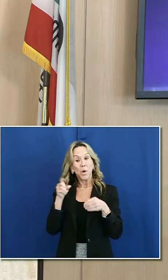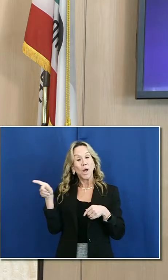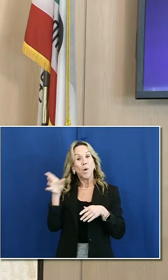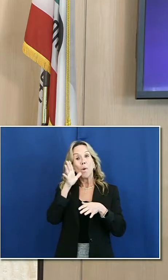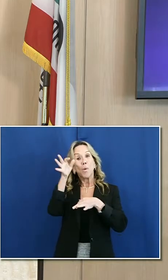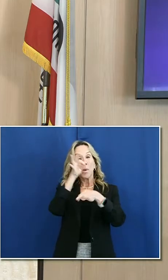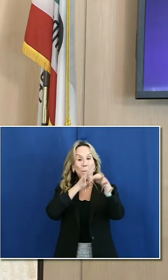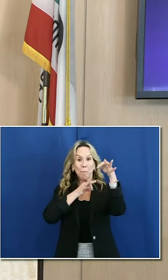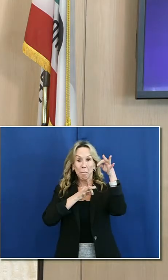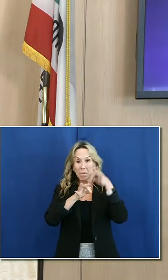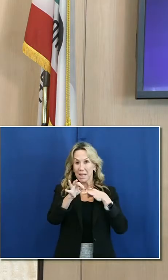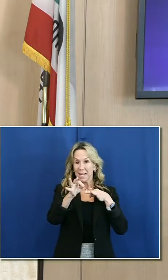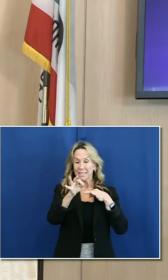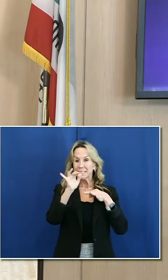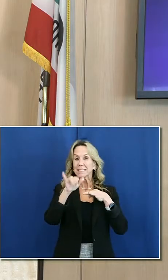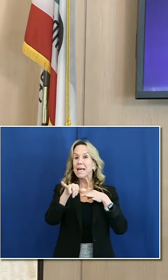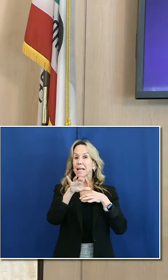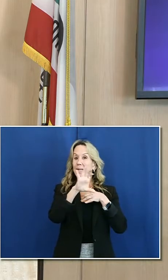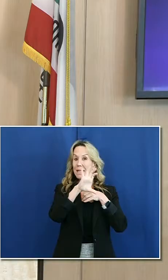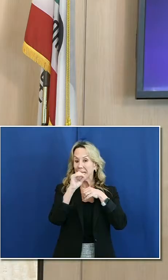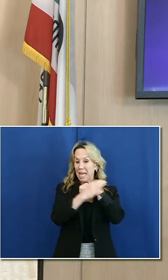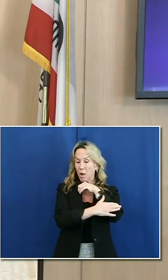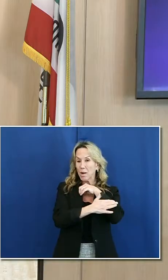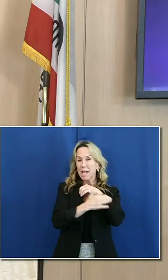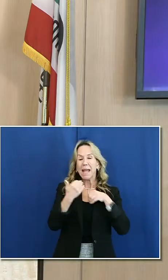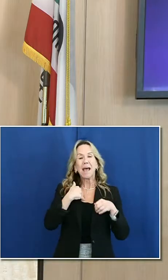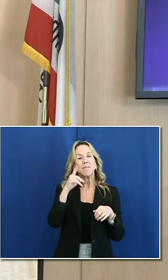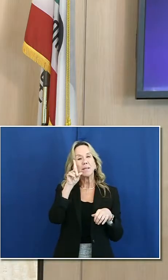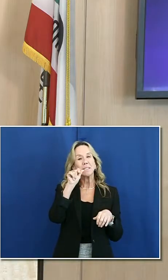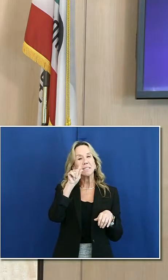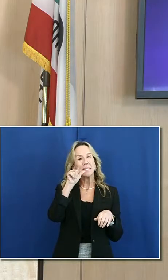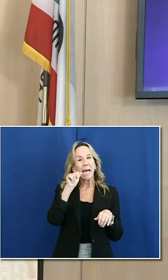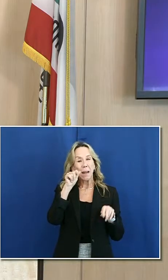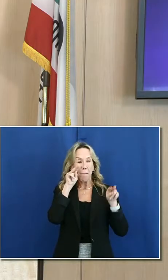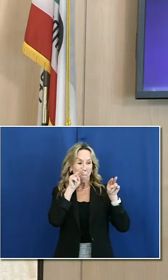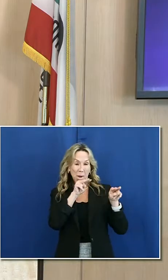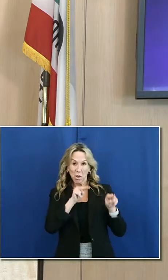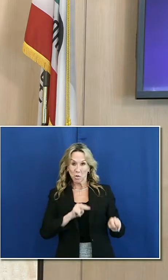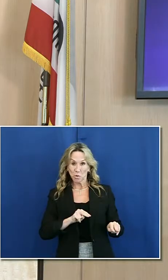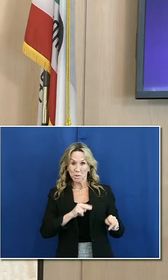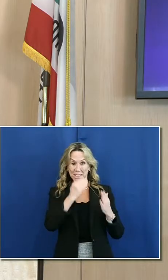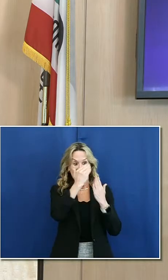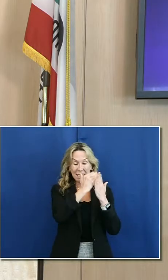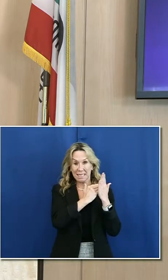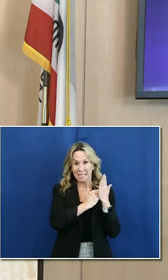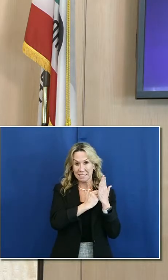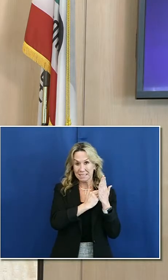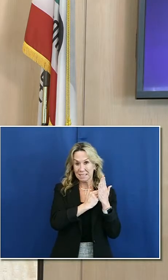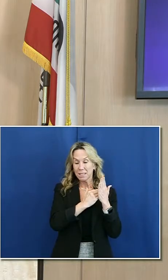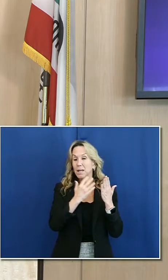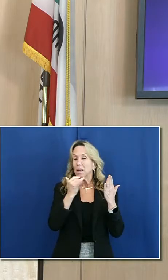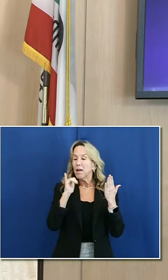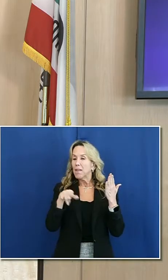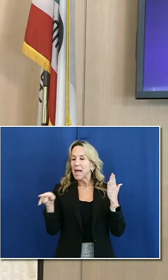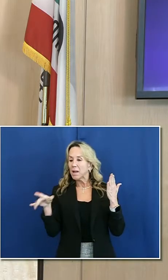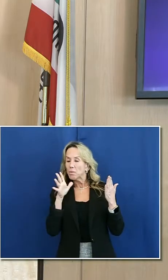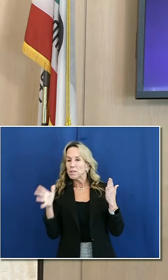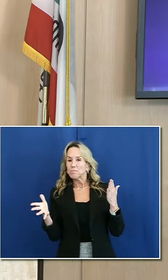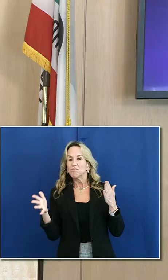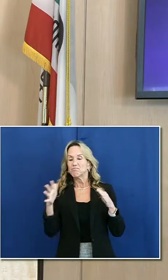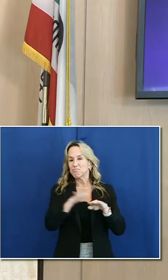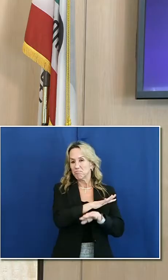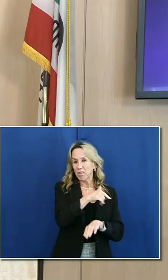replaces the county data monitoring list for determining what businesses can and cannot